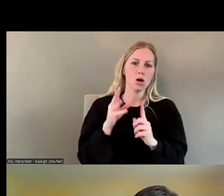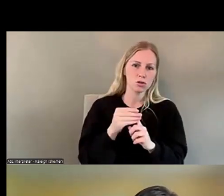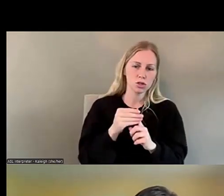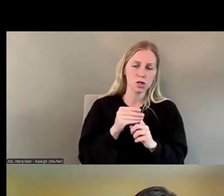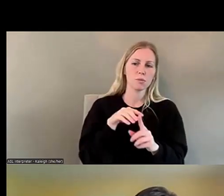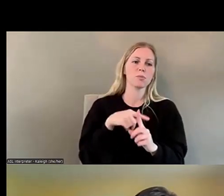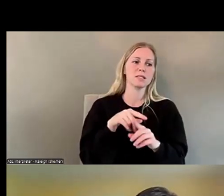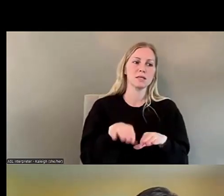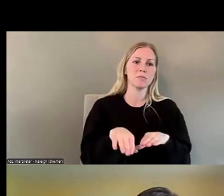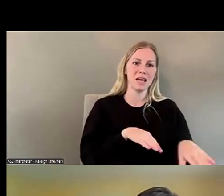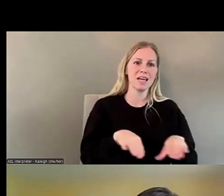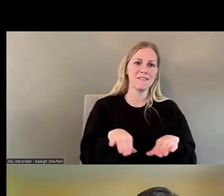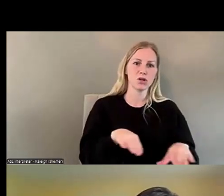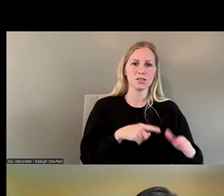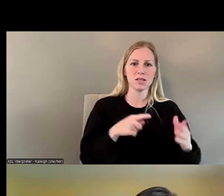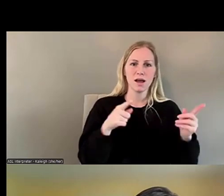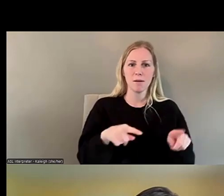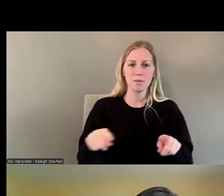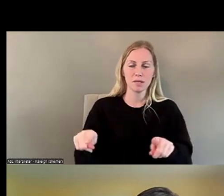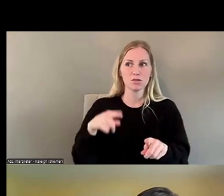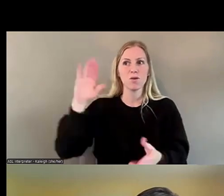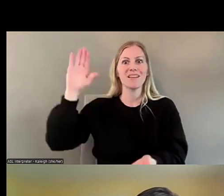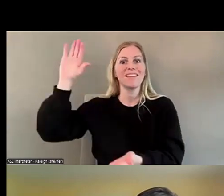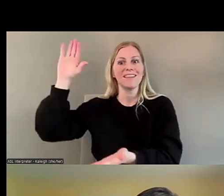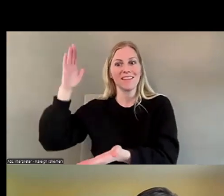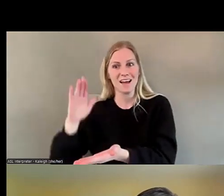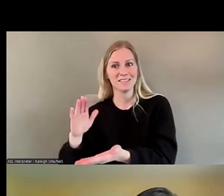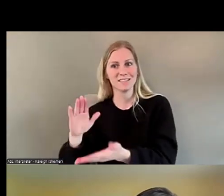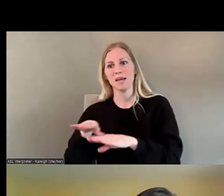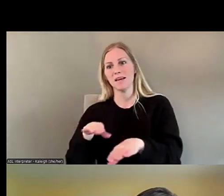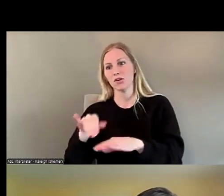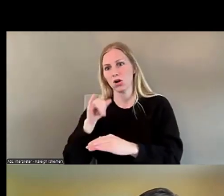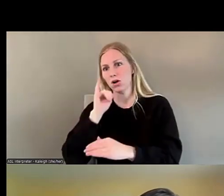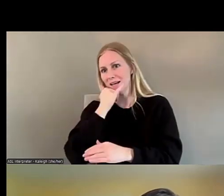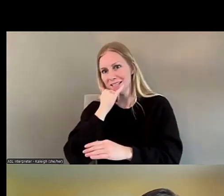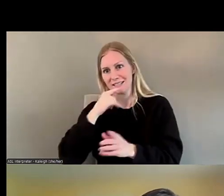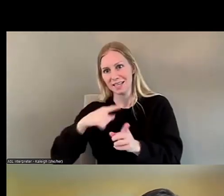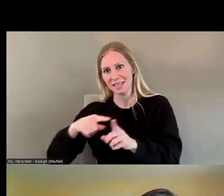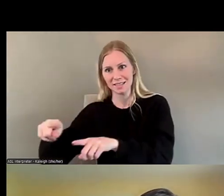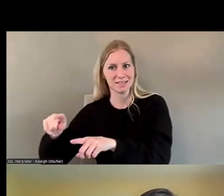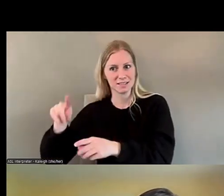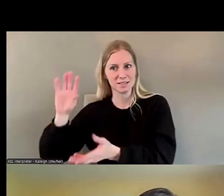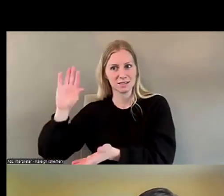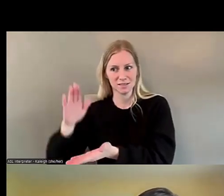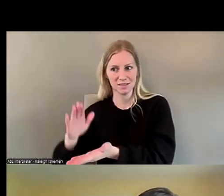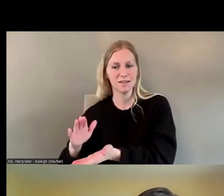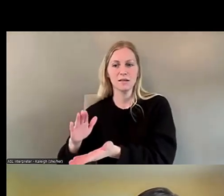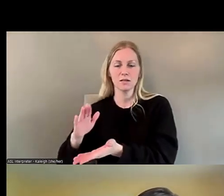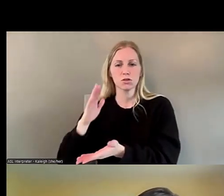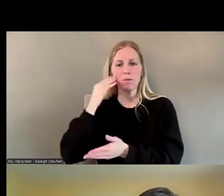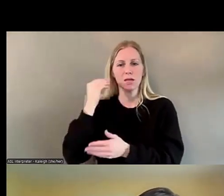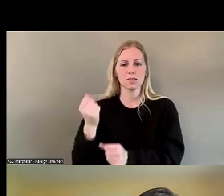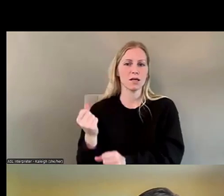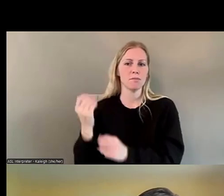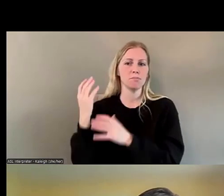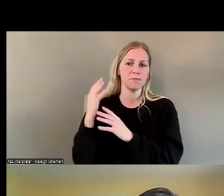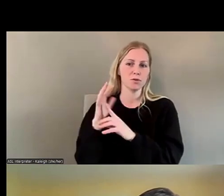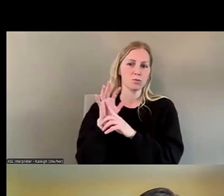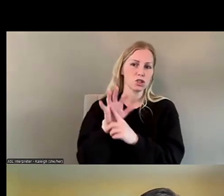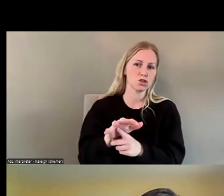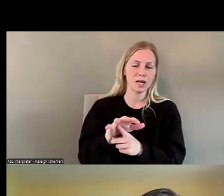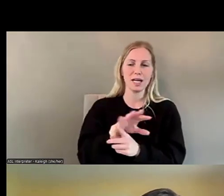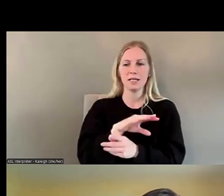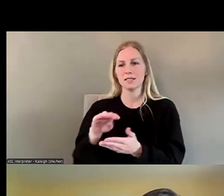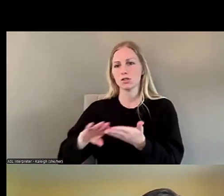So they were dealing with fewer behavioral incidents as a result of not utilizing seclusion and restraint as a reactive